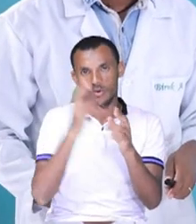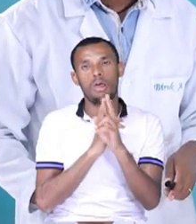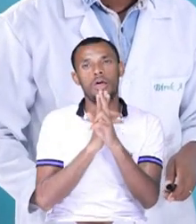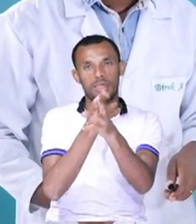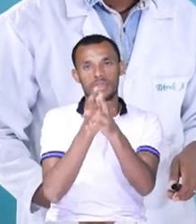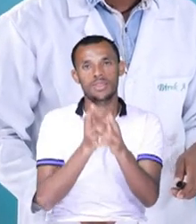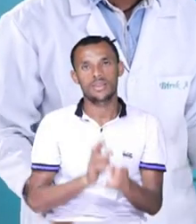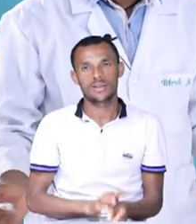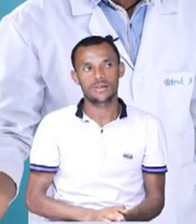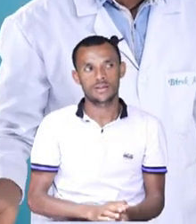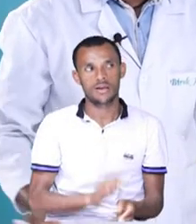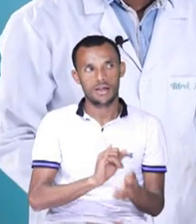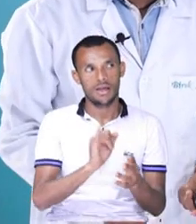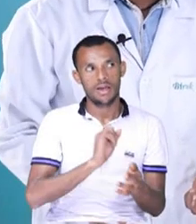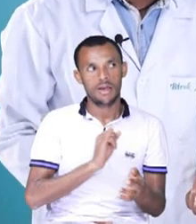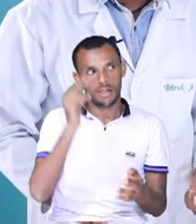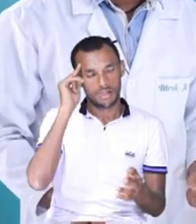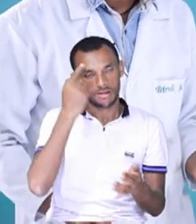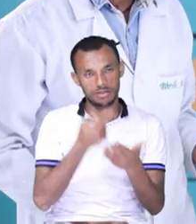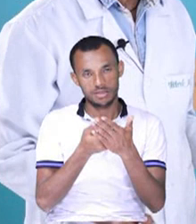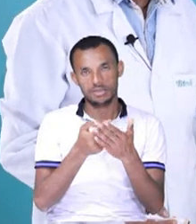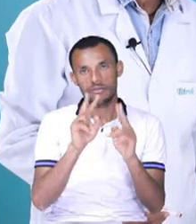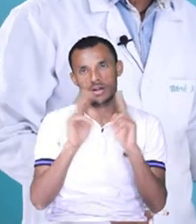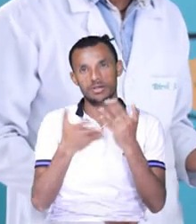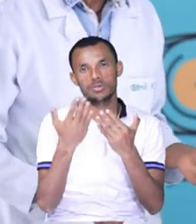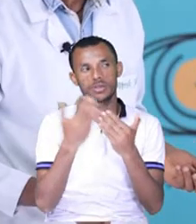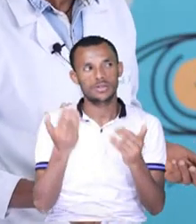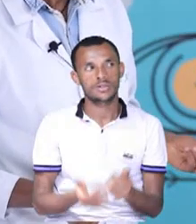reactant. I think this is very simple.